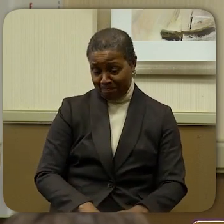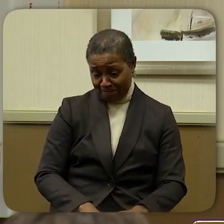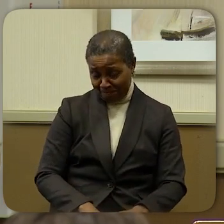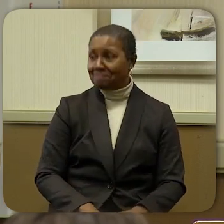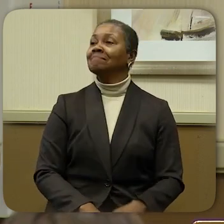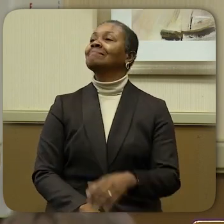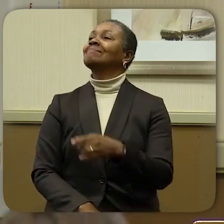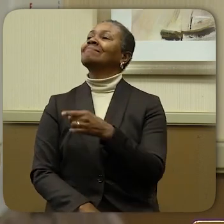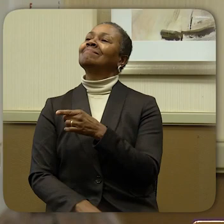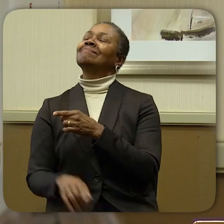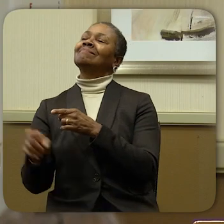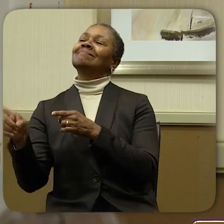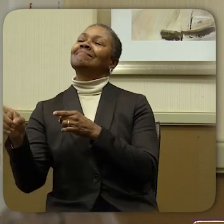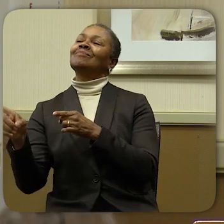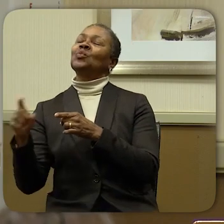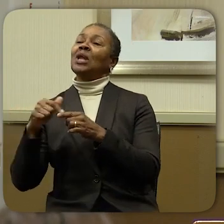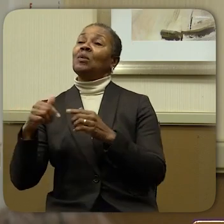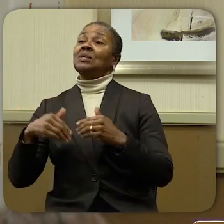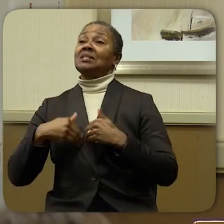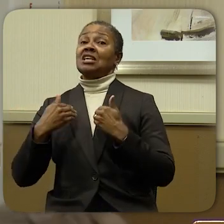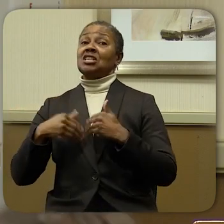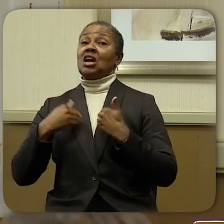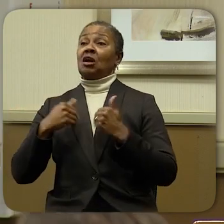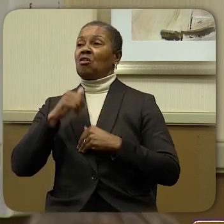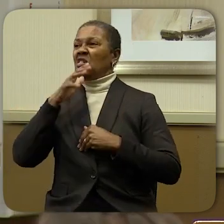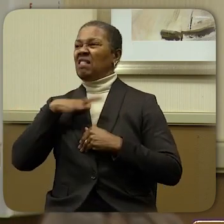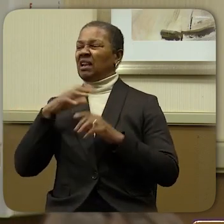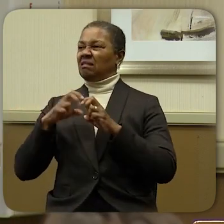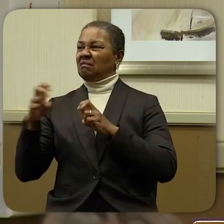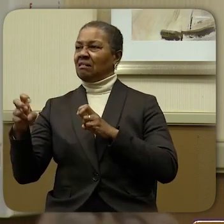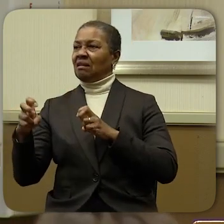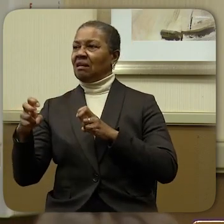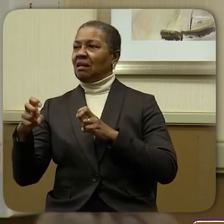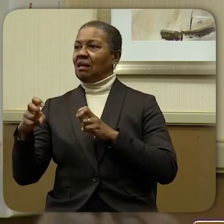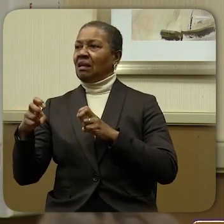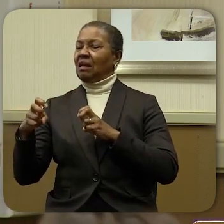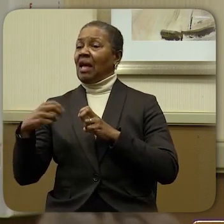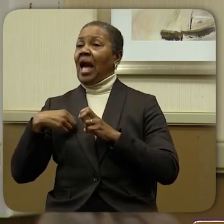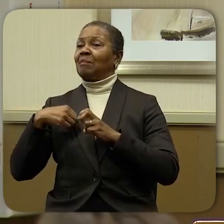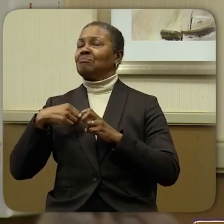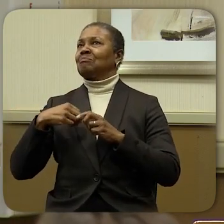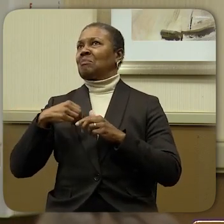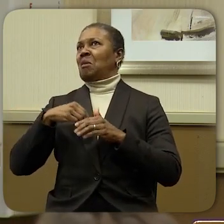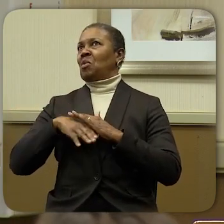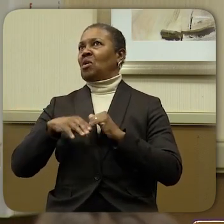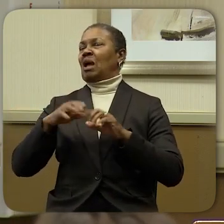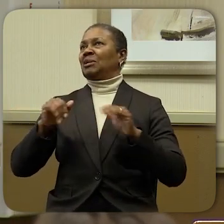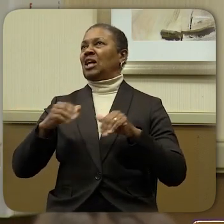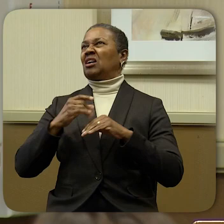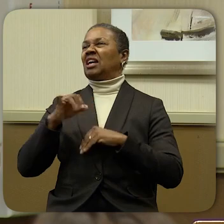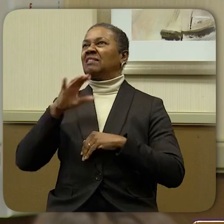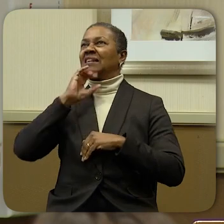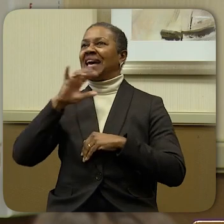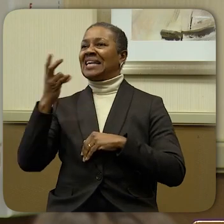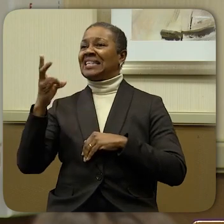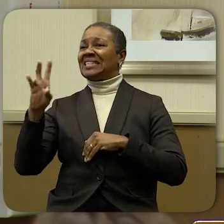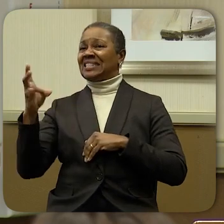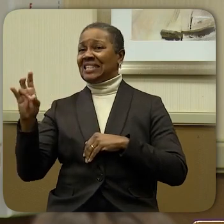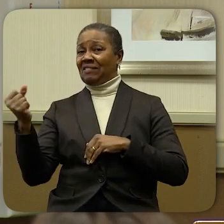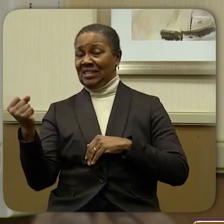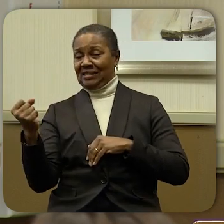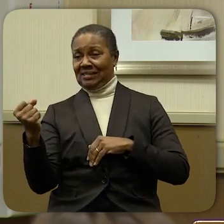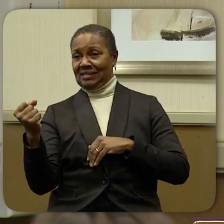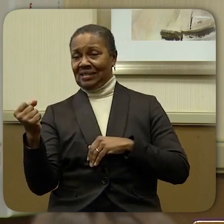Go ahead. When I was younger, I'm a child of the 70s, and so I was playing